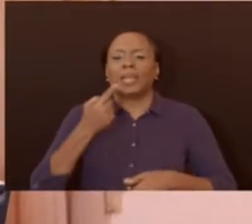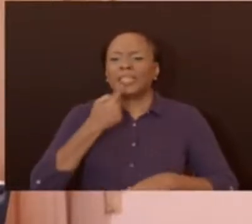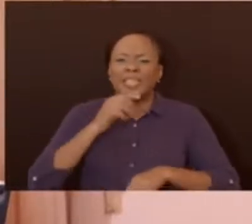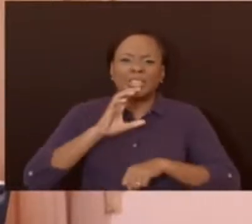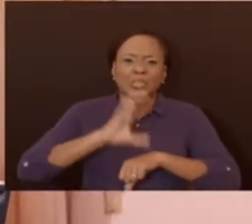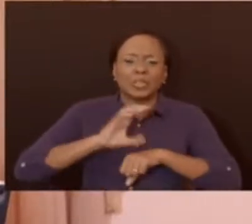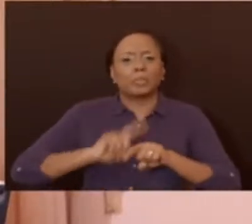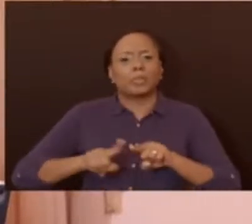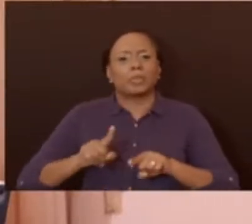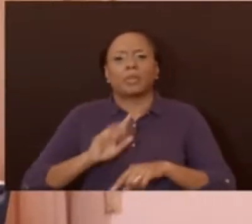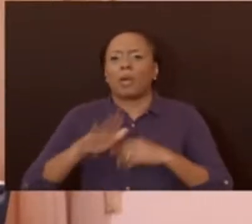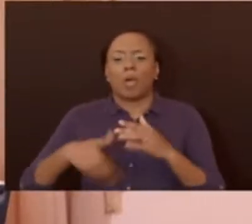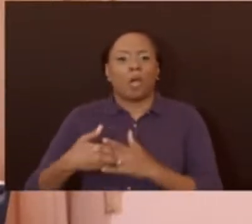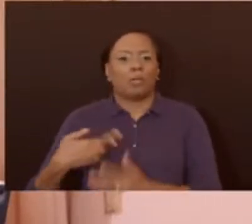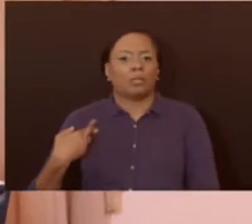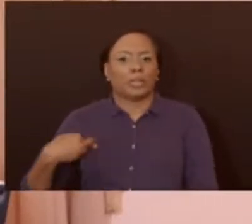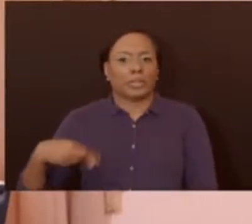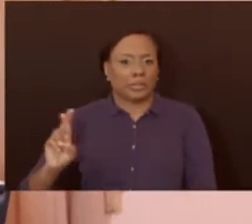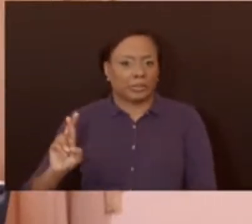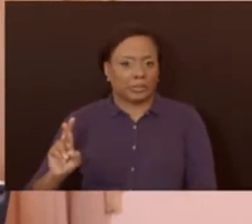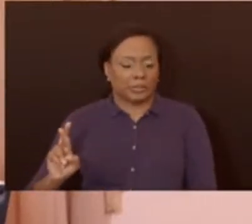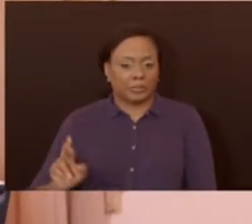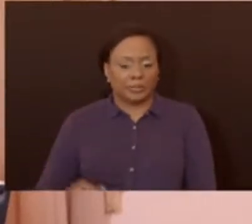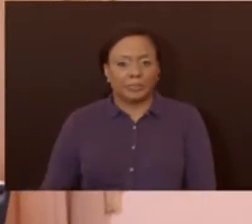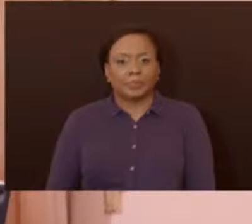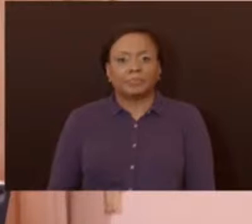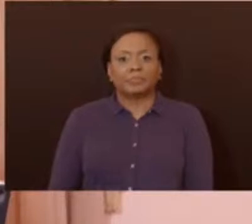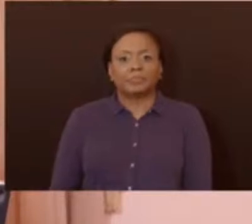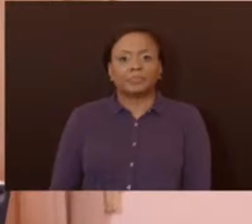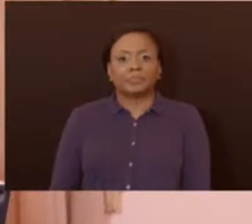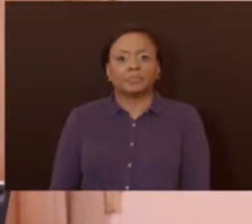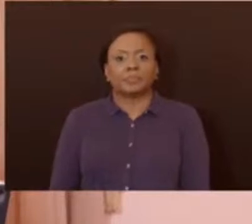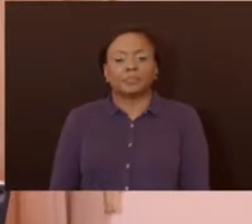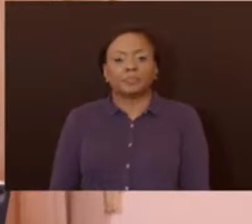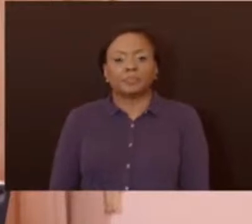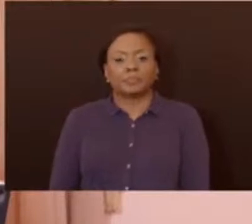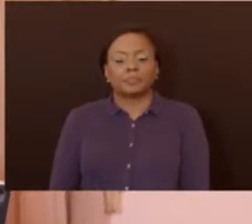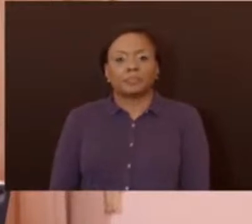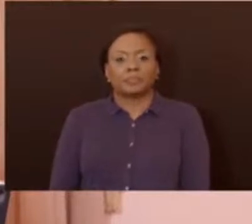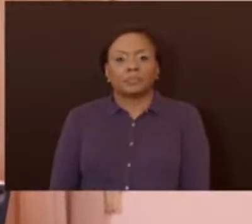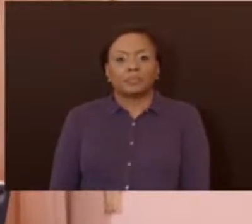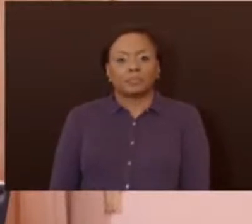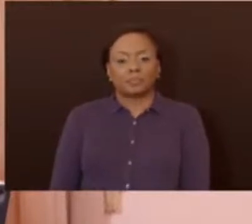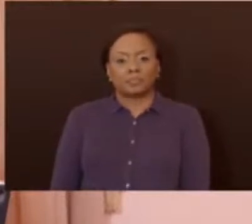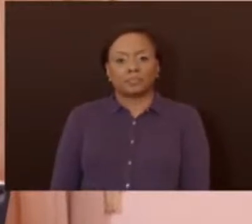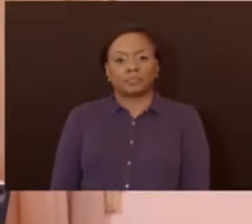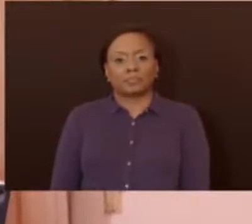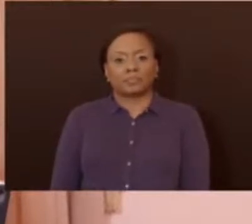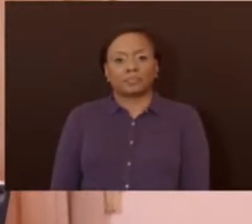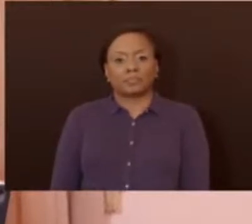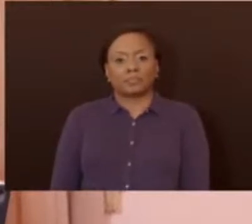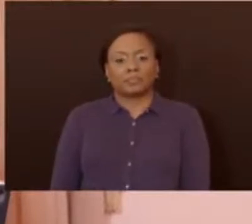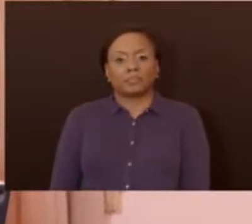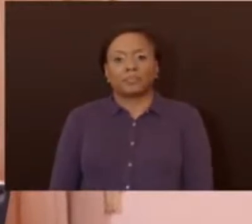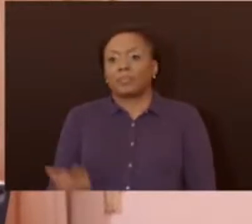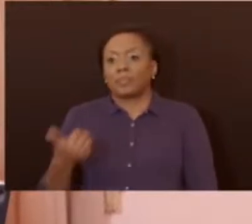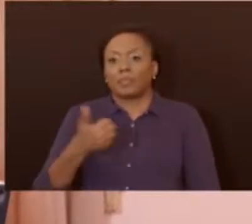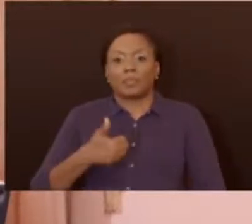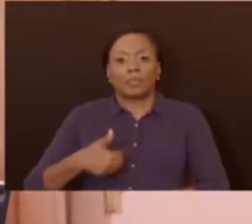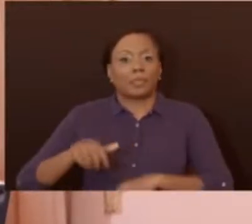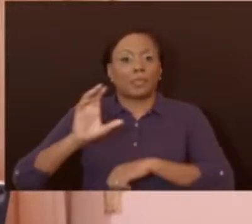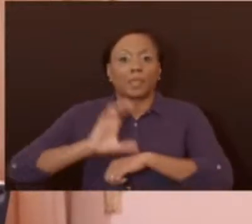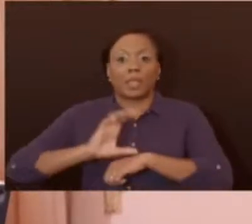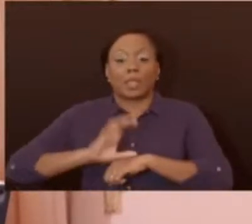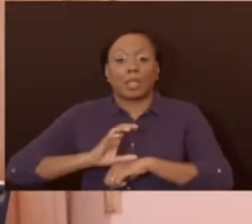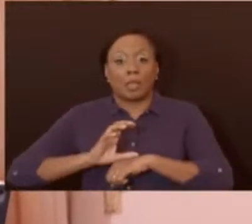denominations, all sectors. Essentially, any church activity is limited to